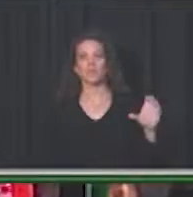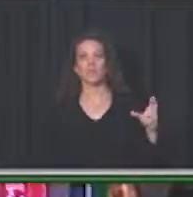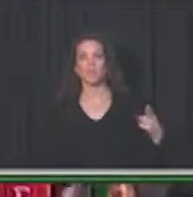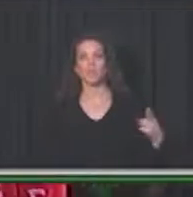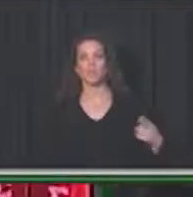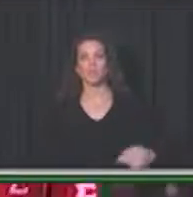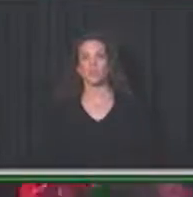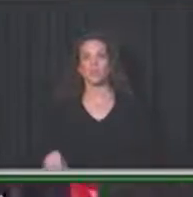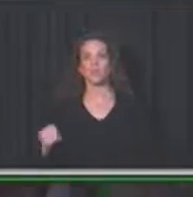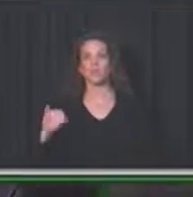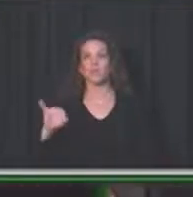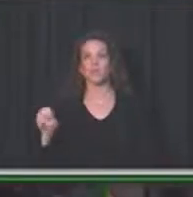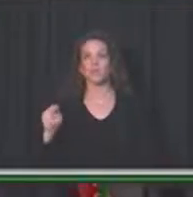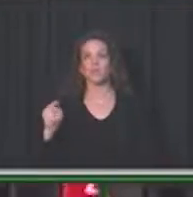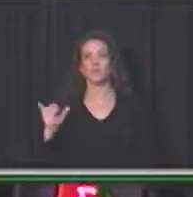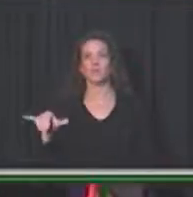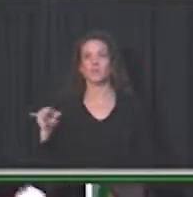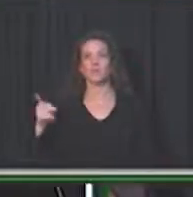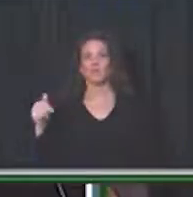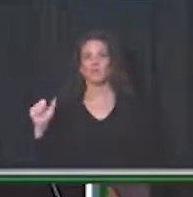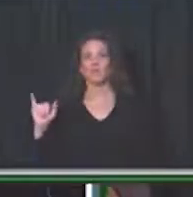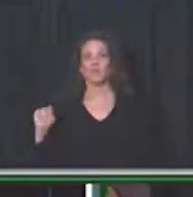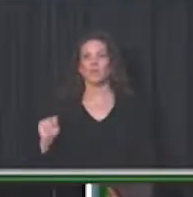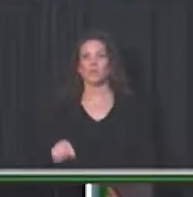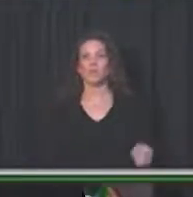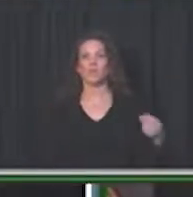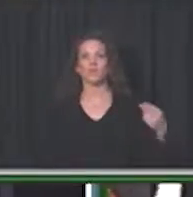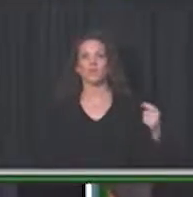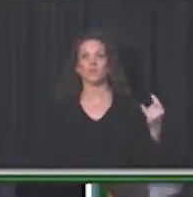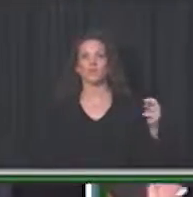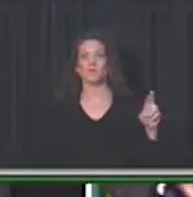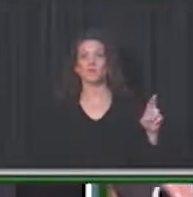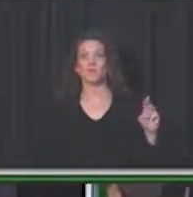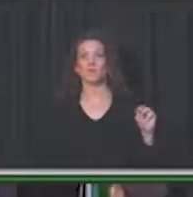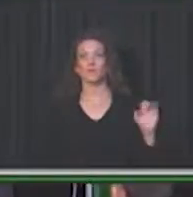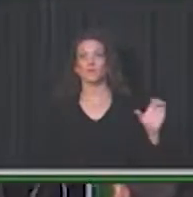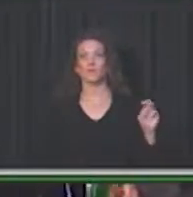Joy Pate. Hannah McMillan.